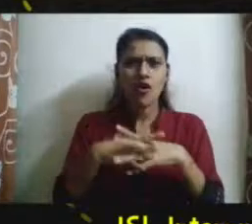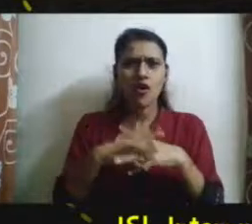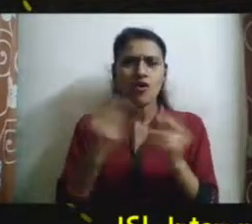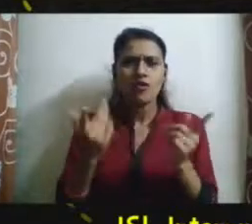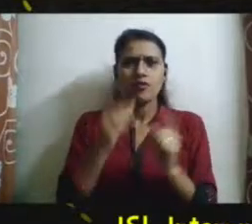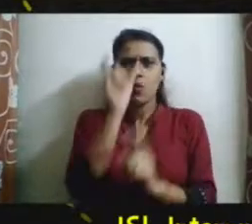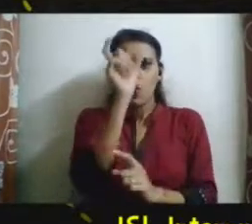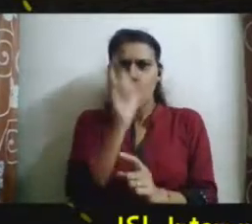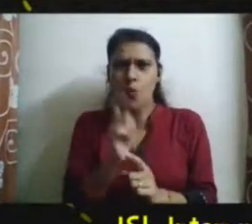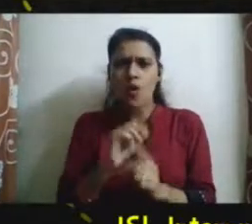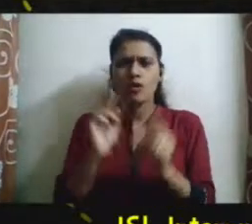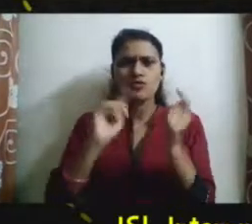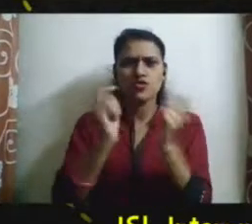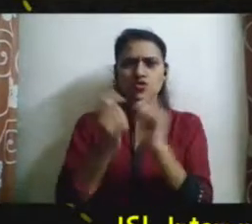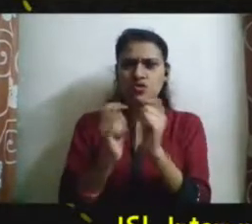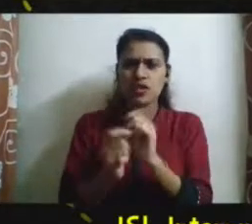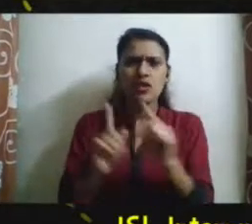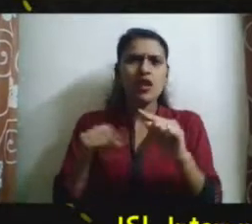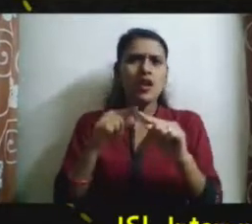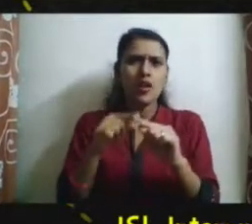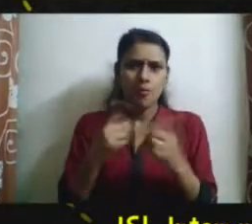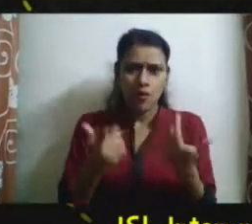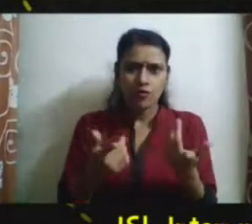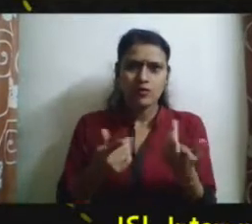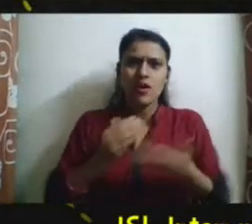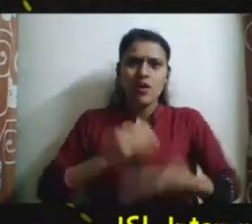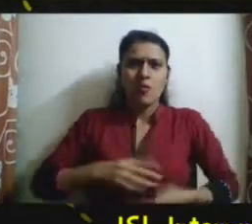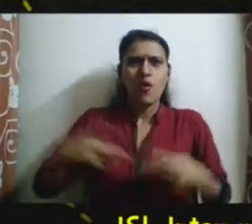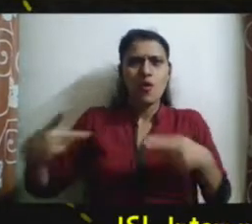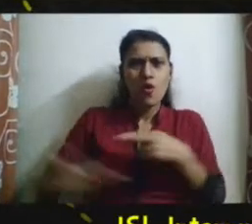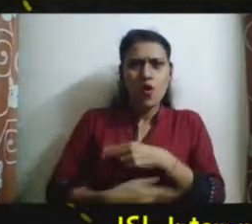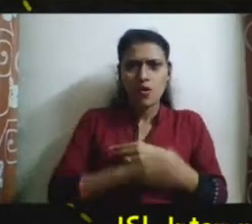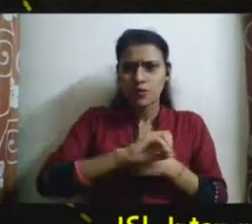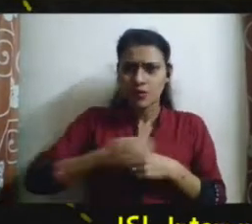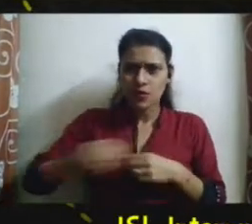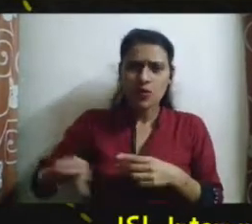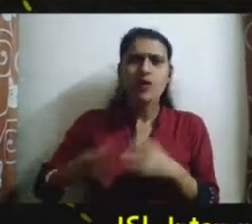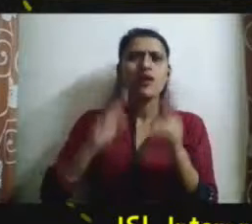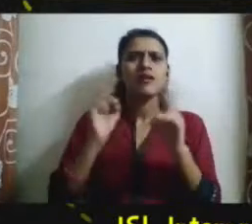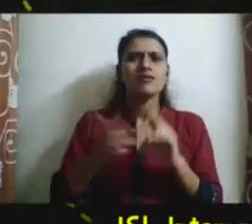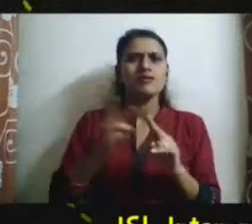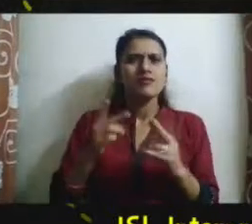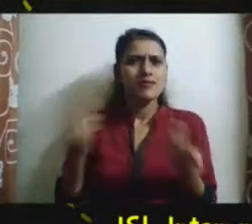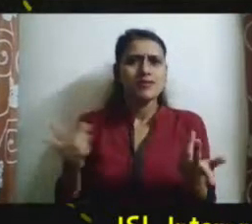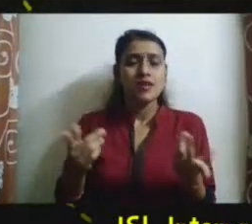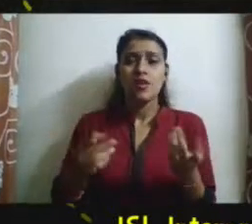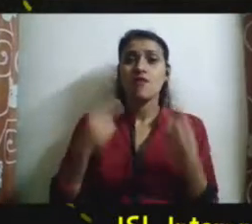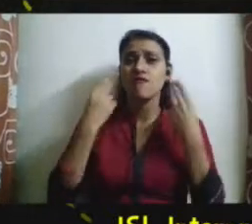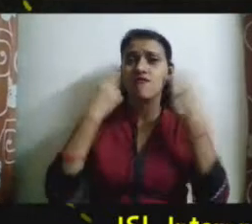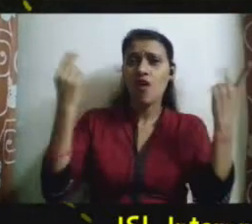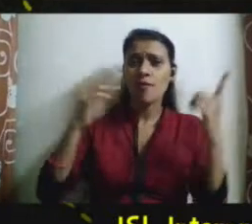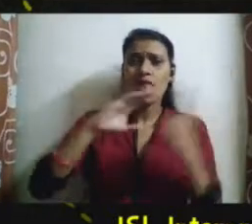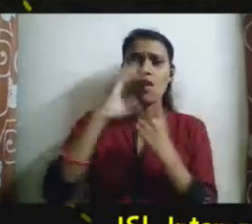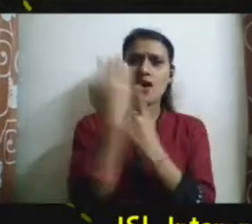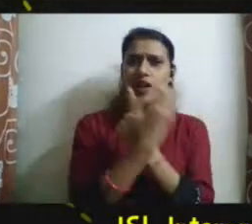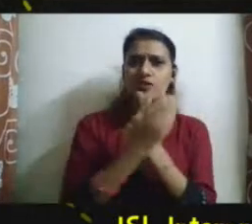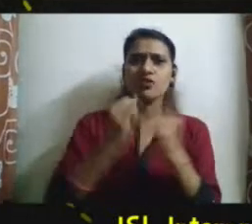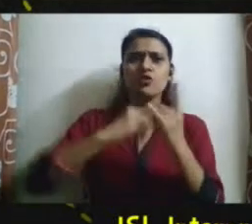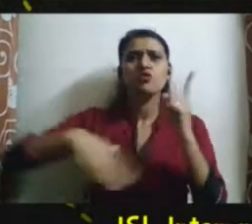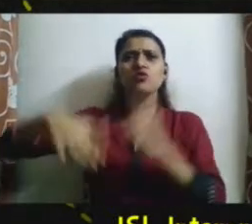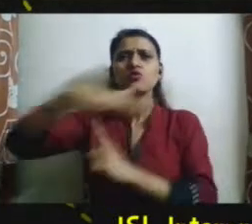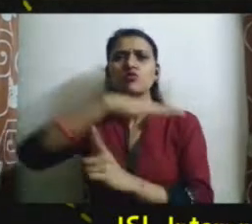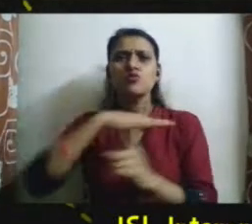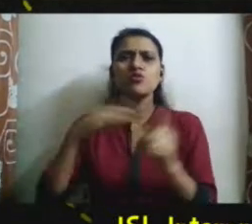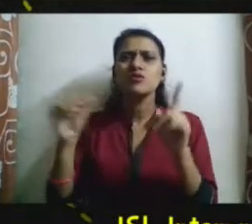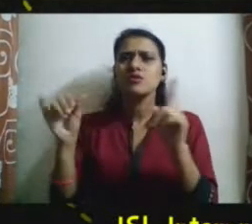criminology, to talking about abortions, to talking about popular culture and social media. I think there are so many